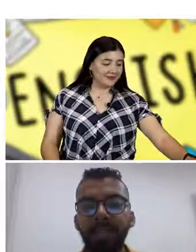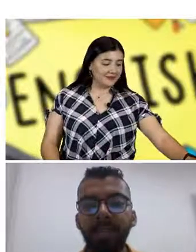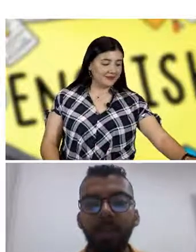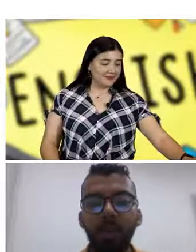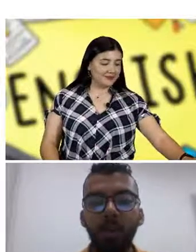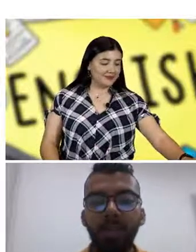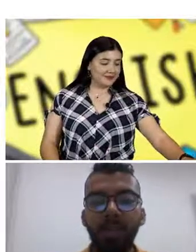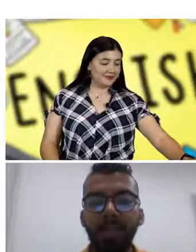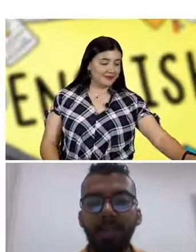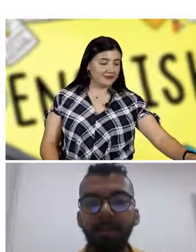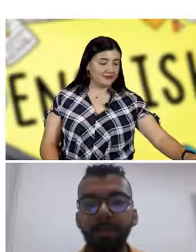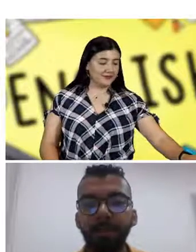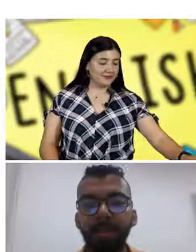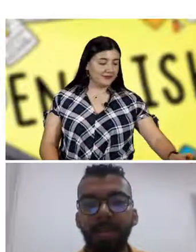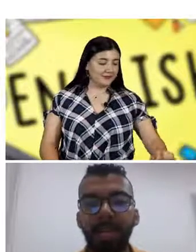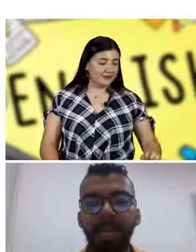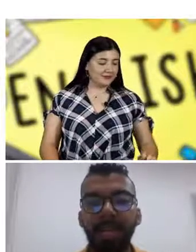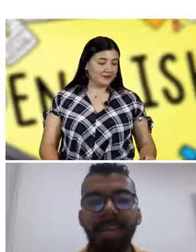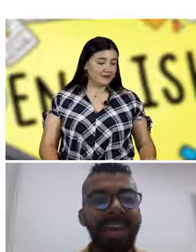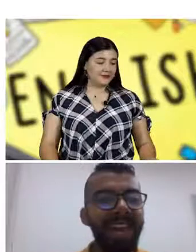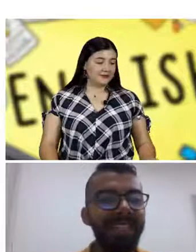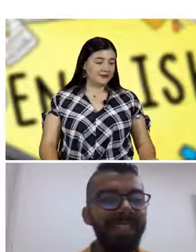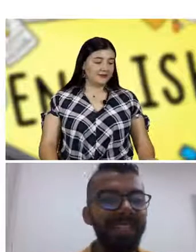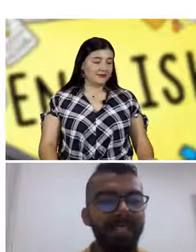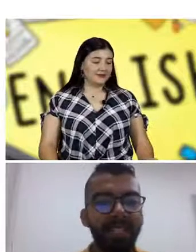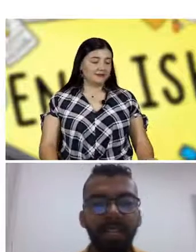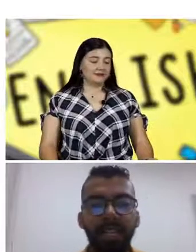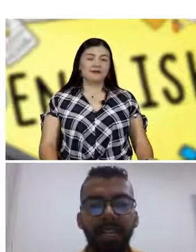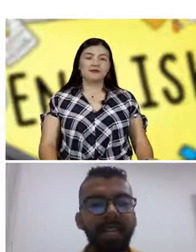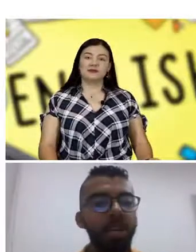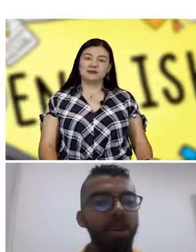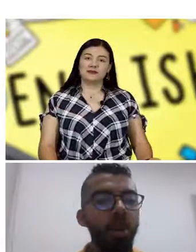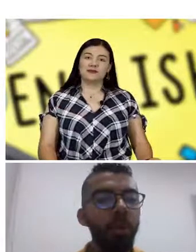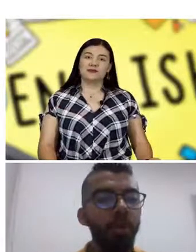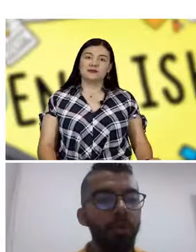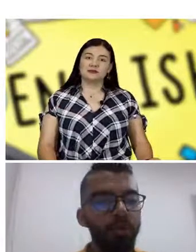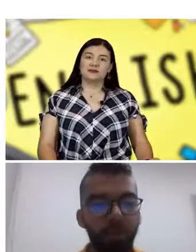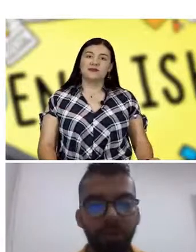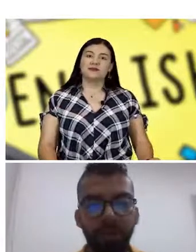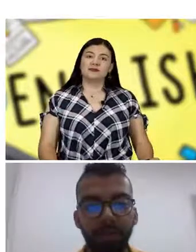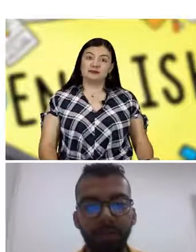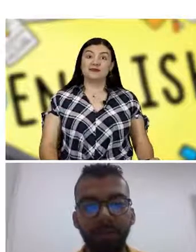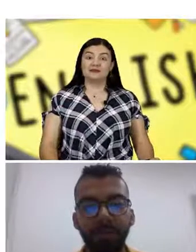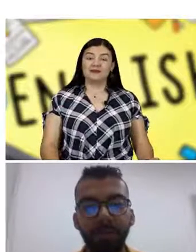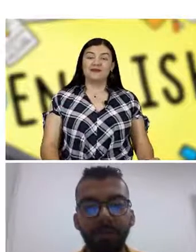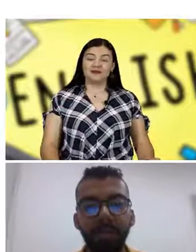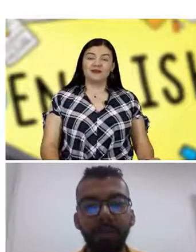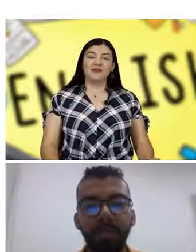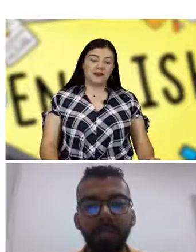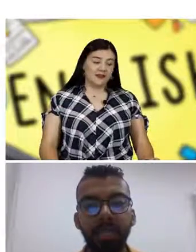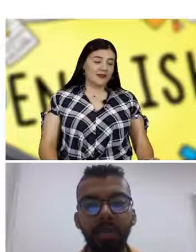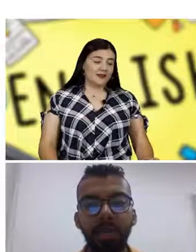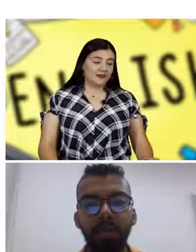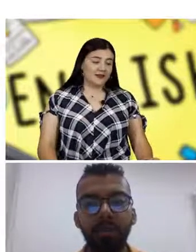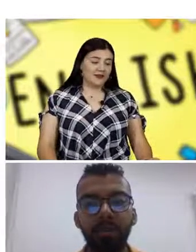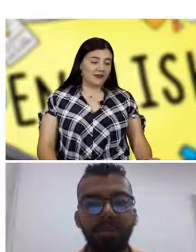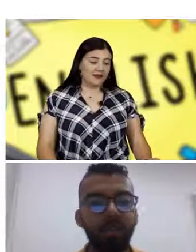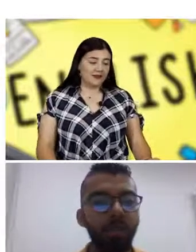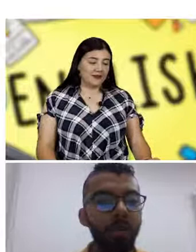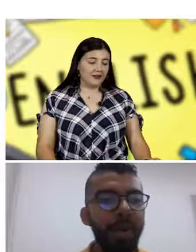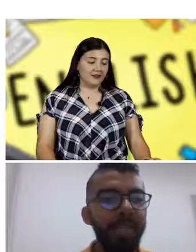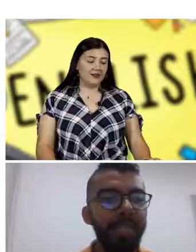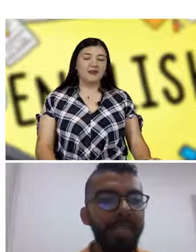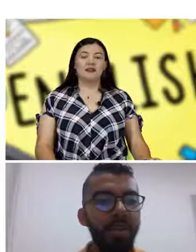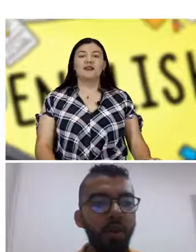chat y comentan head y nose. Tenemos allí algunas